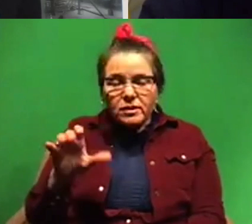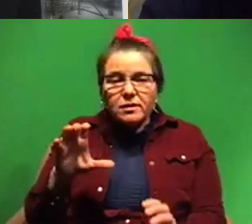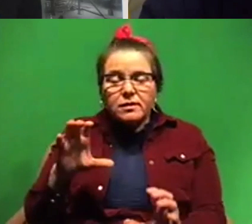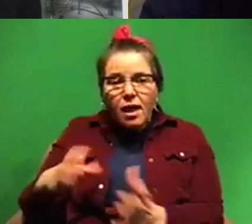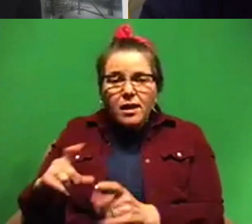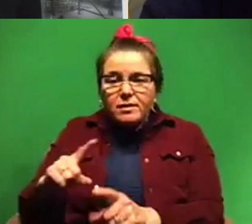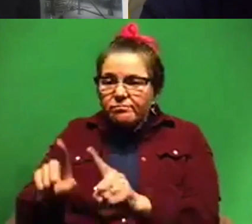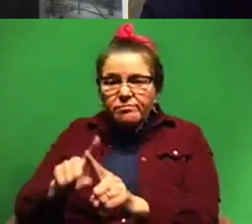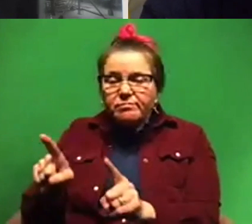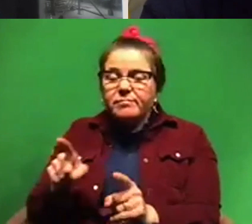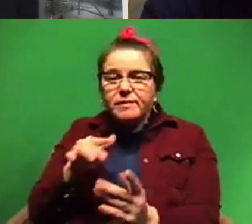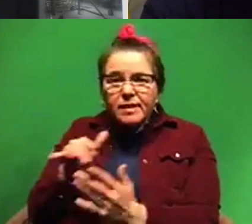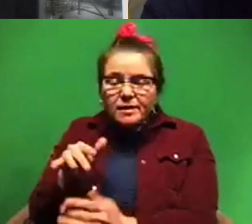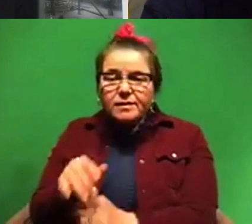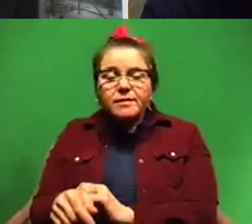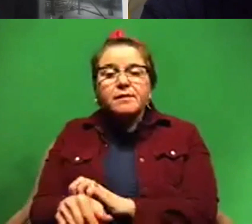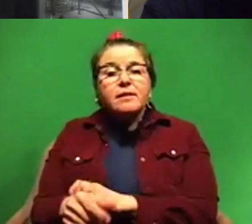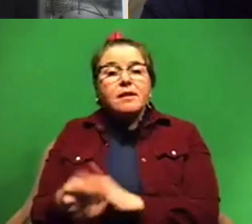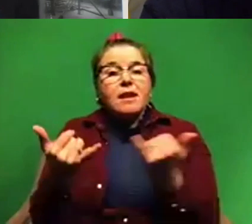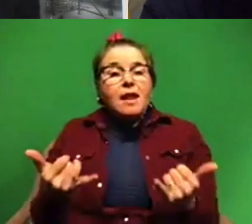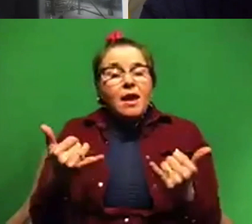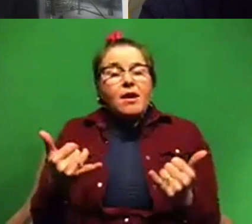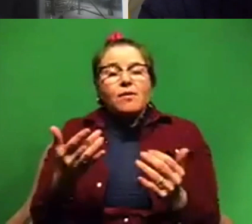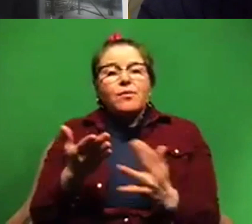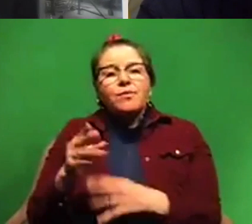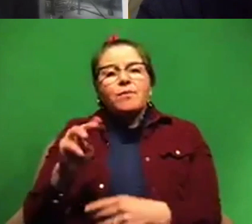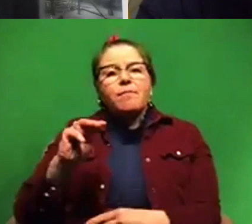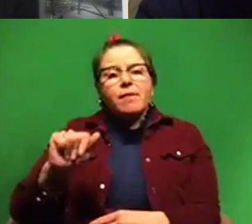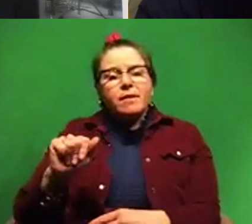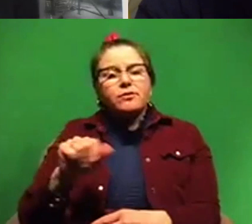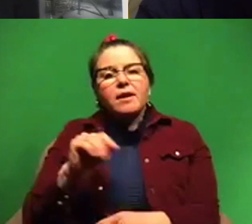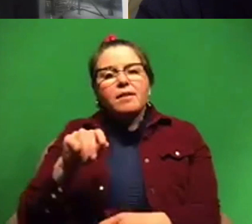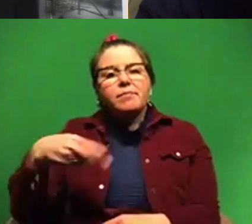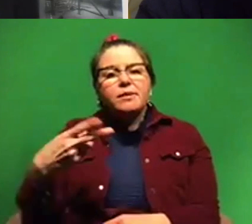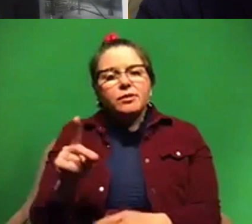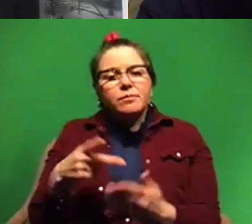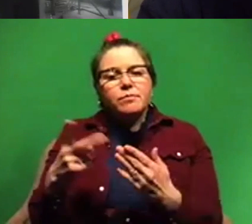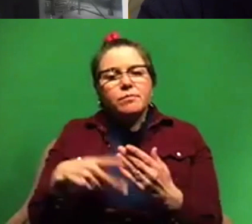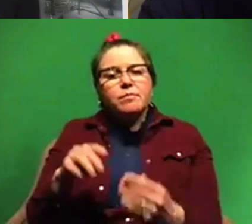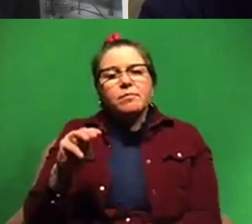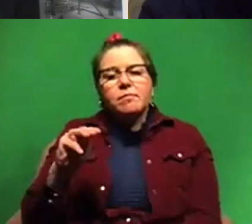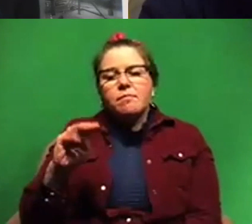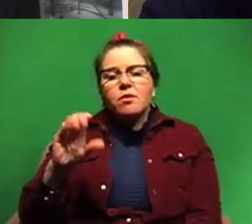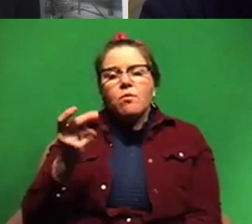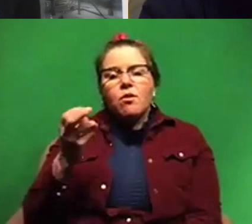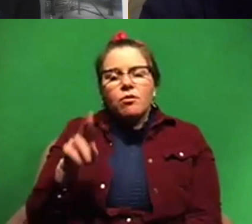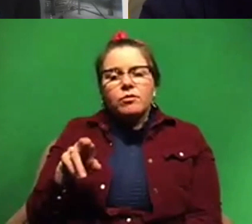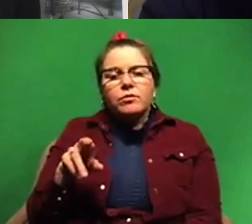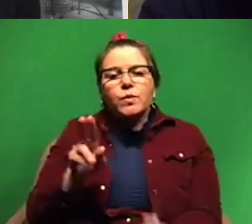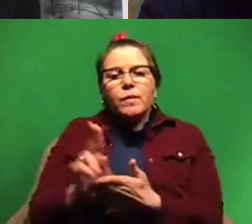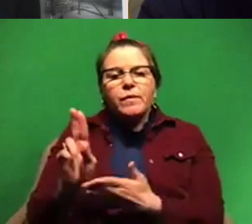then after that, for my master's and for the PhD, I'm at Macquarie University here in